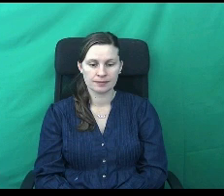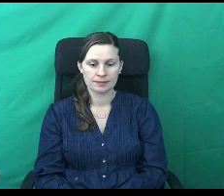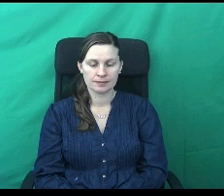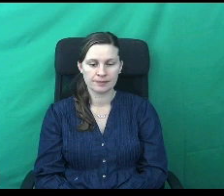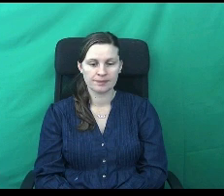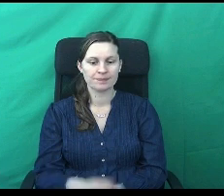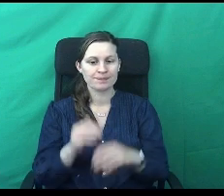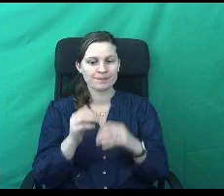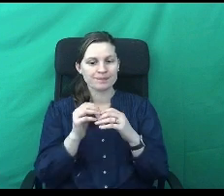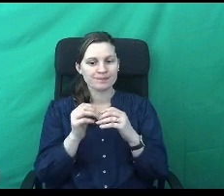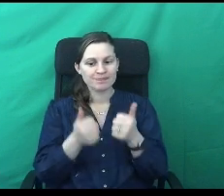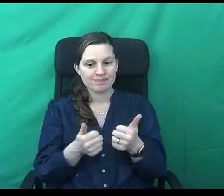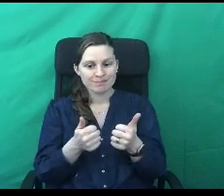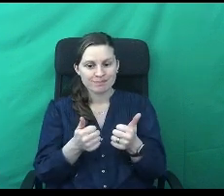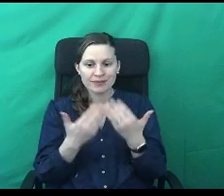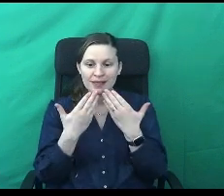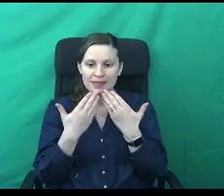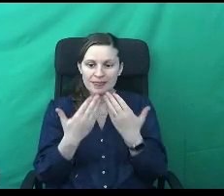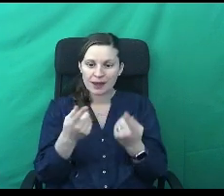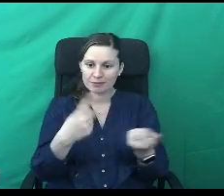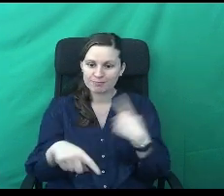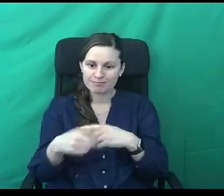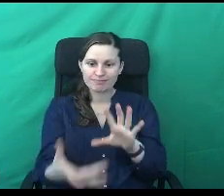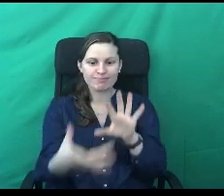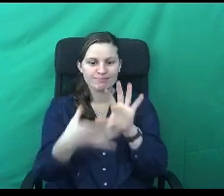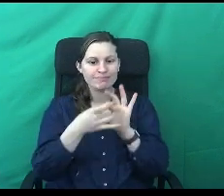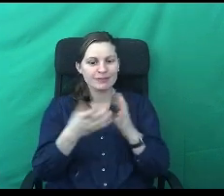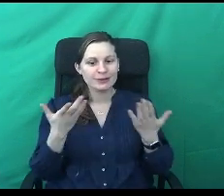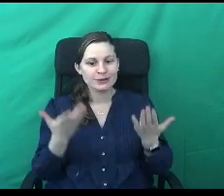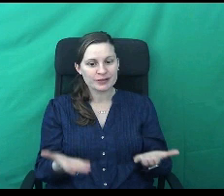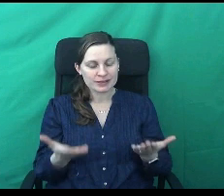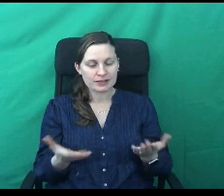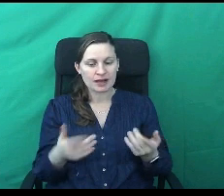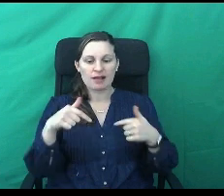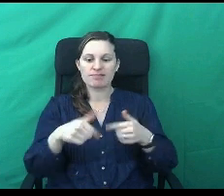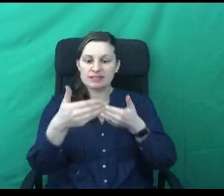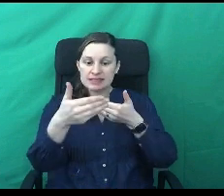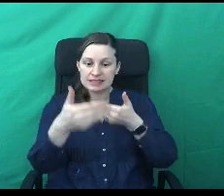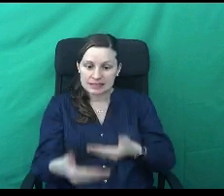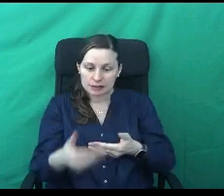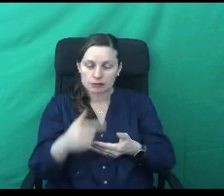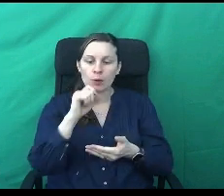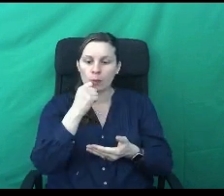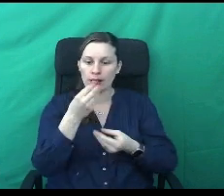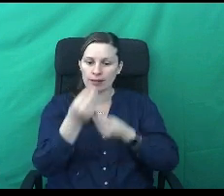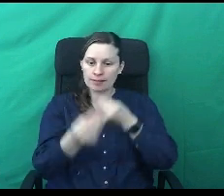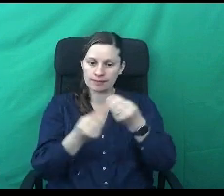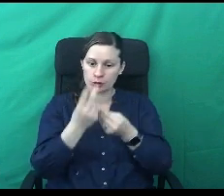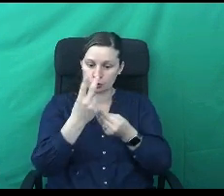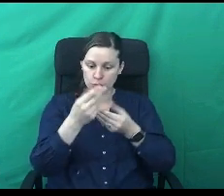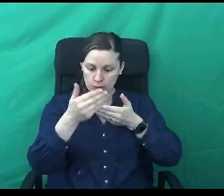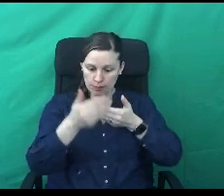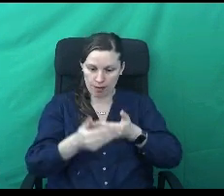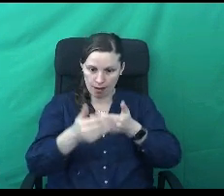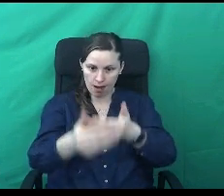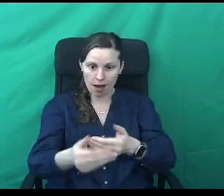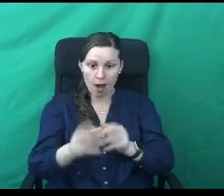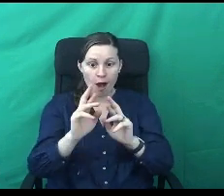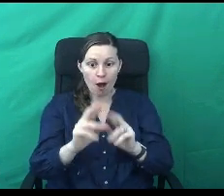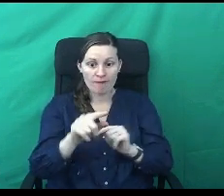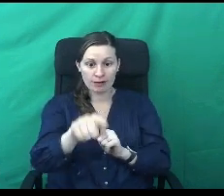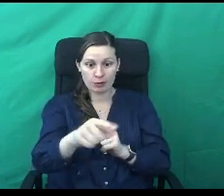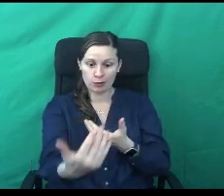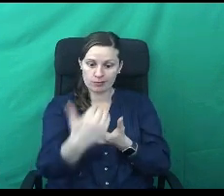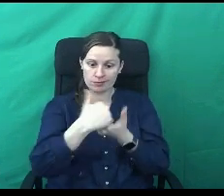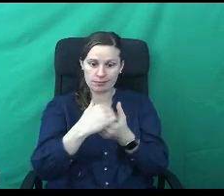Okay, well, thank you all for joining us today. This session will be split into two parts, and we request your participation for the second